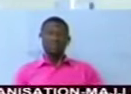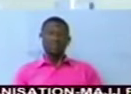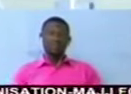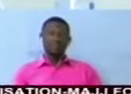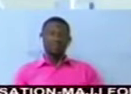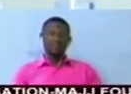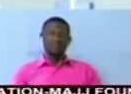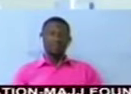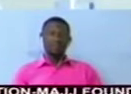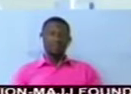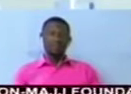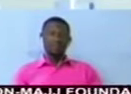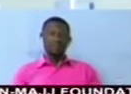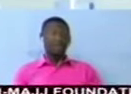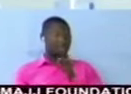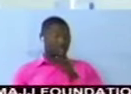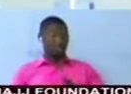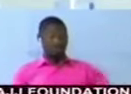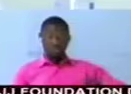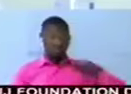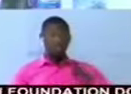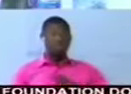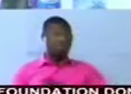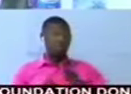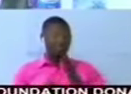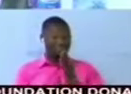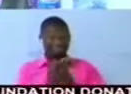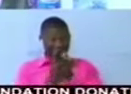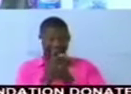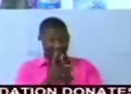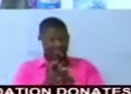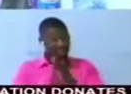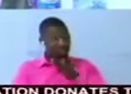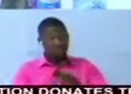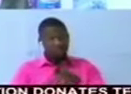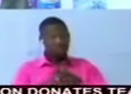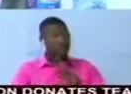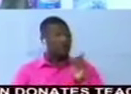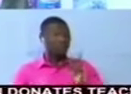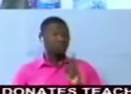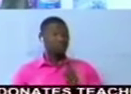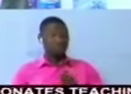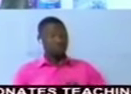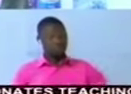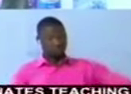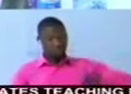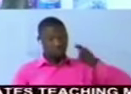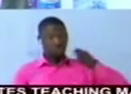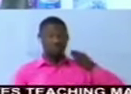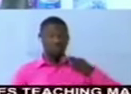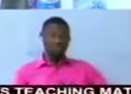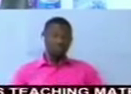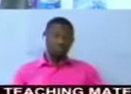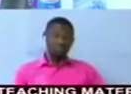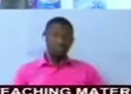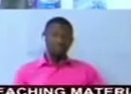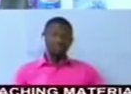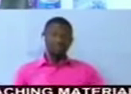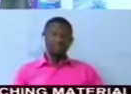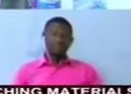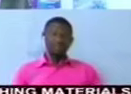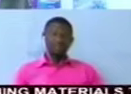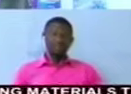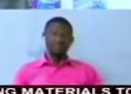du jasi. Yes, this is gun. It's not cutlass. What kind of guns? Ban fasong fetel. Ah, ma xam xam nak ci